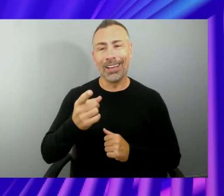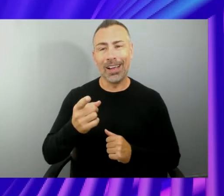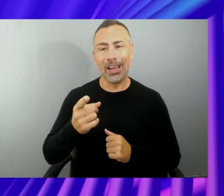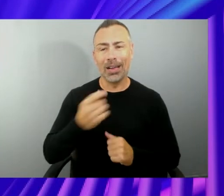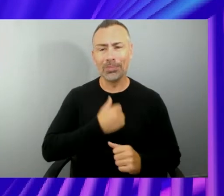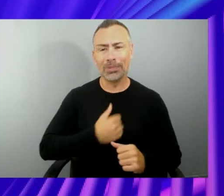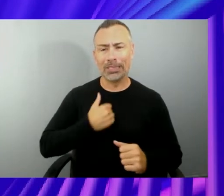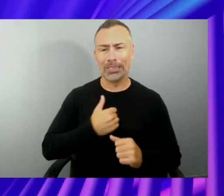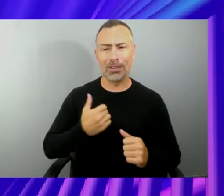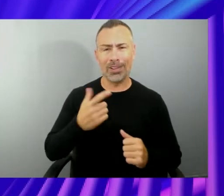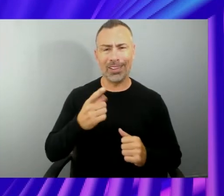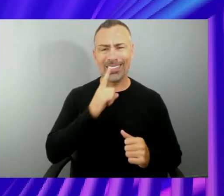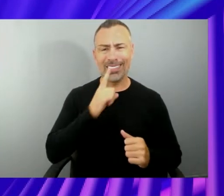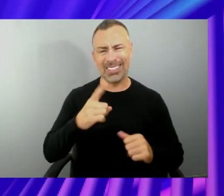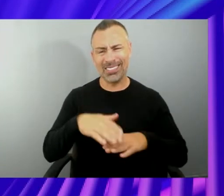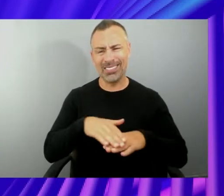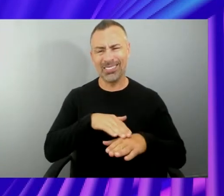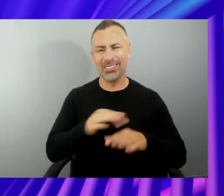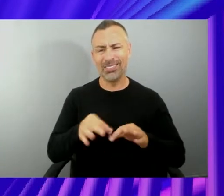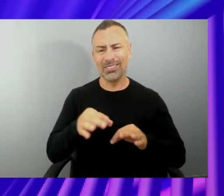here.